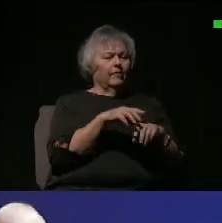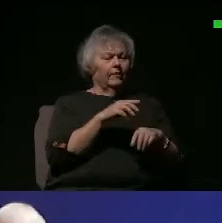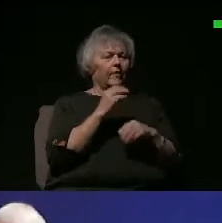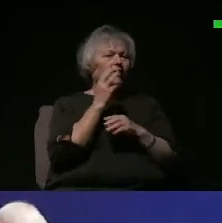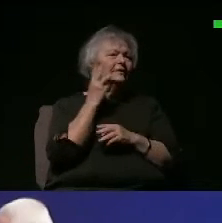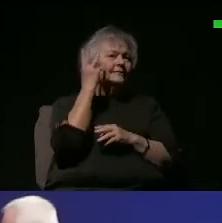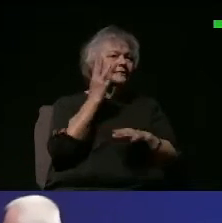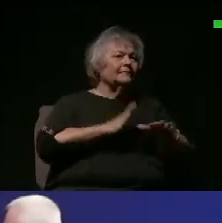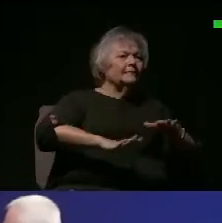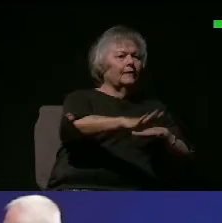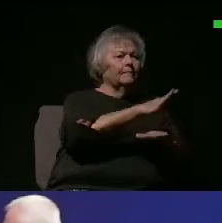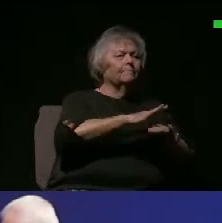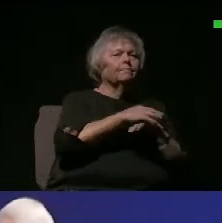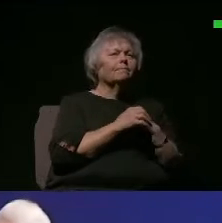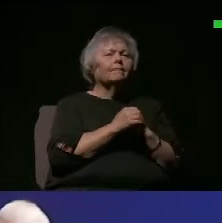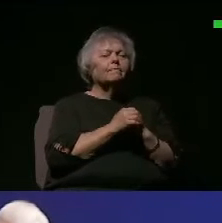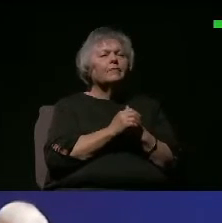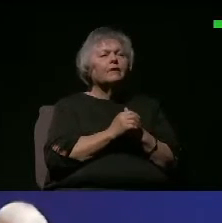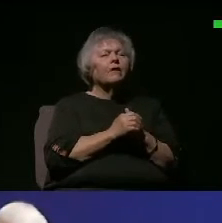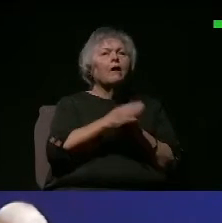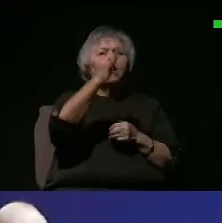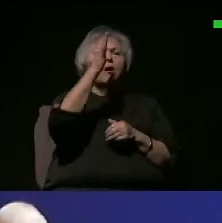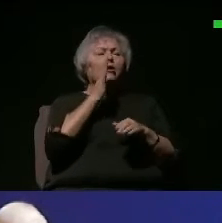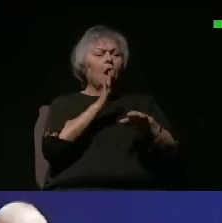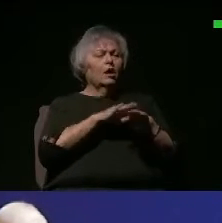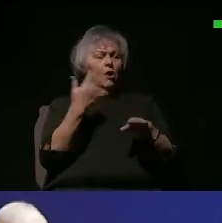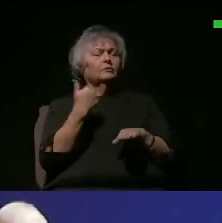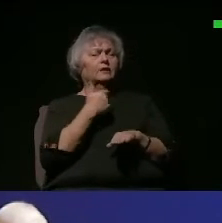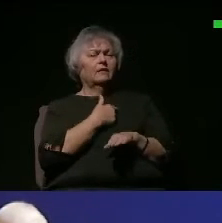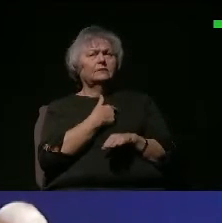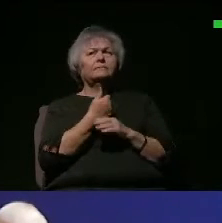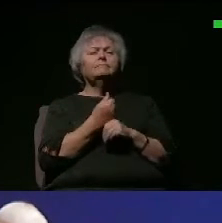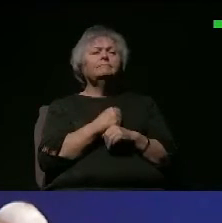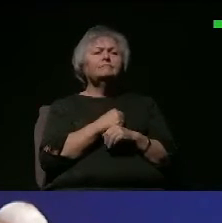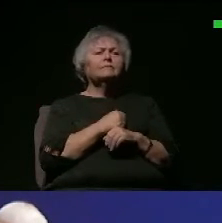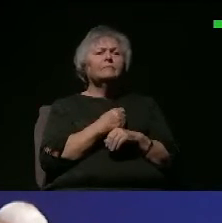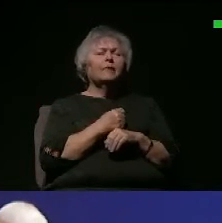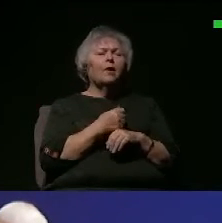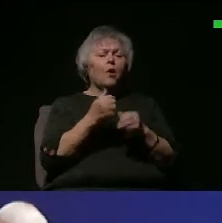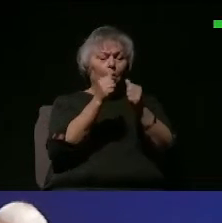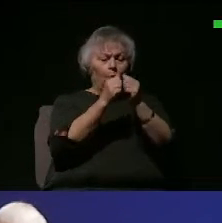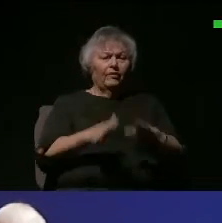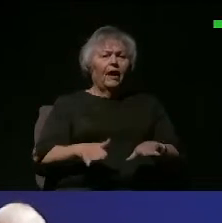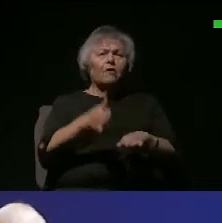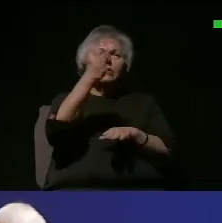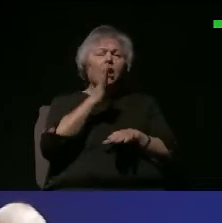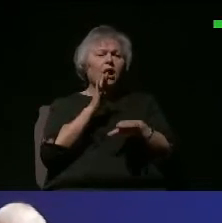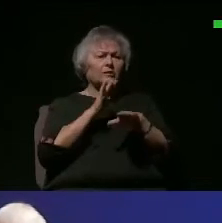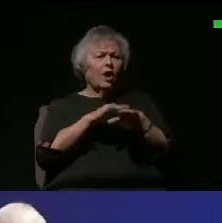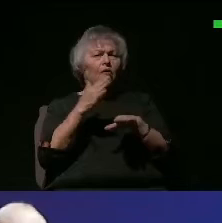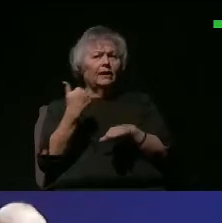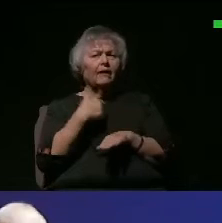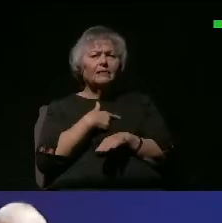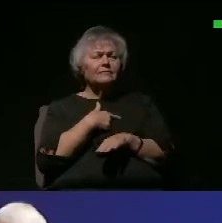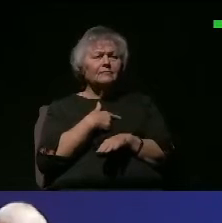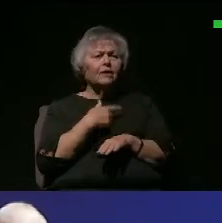the call. God calls people to himself. We need to realize that. In fact, without the call of God, we can't come